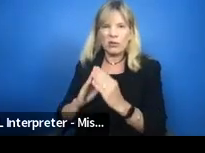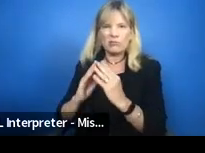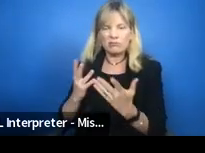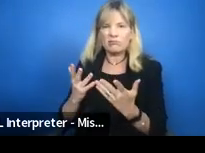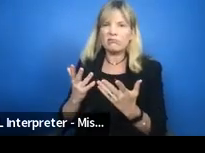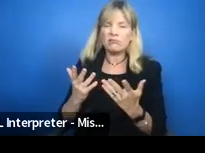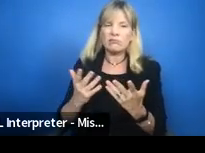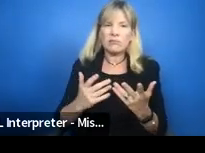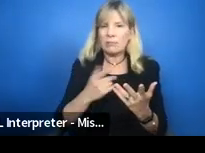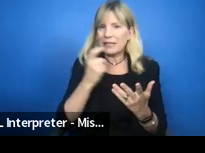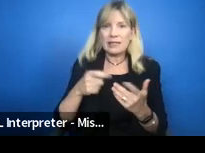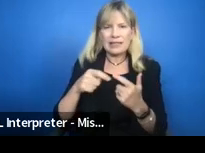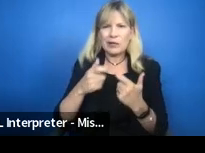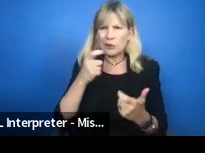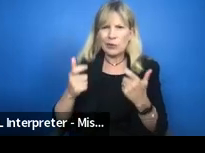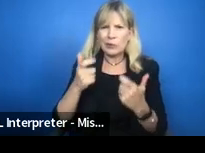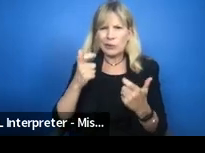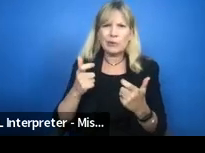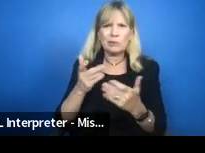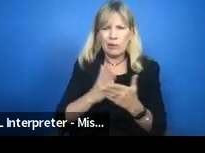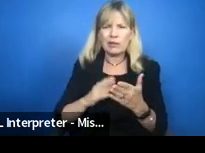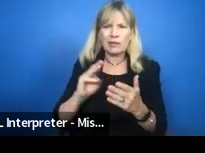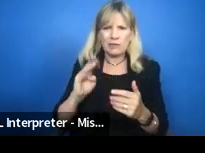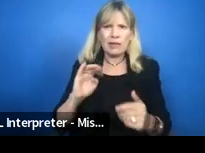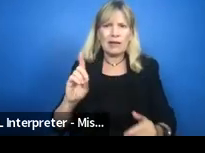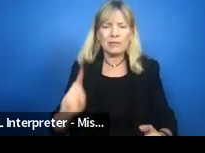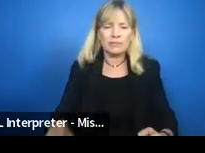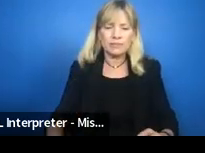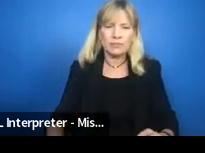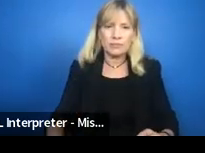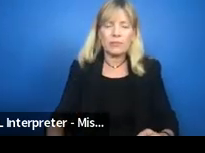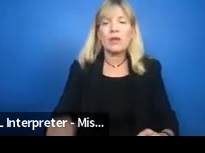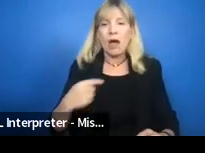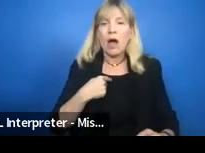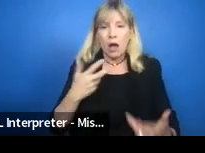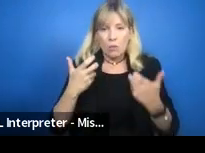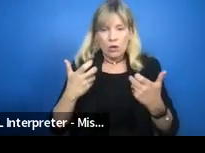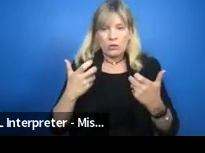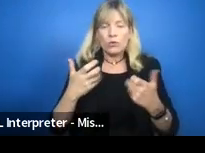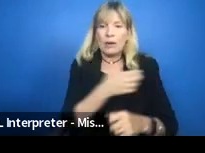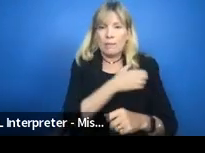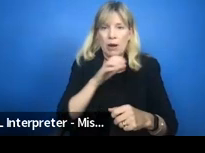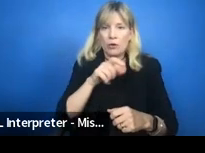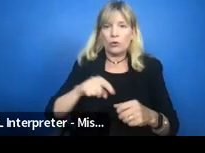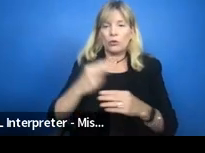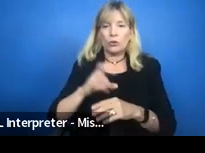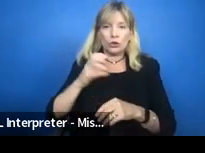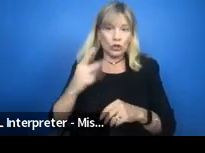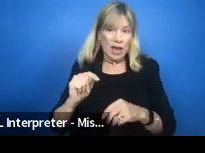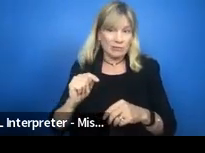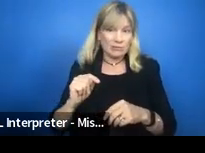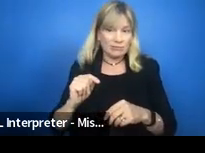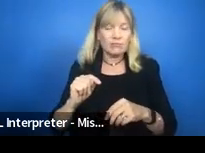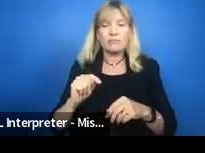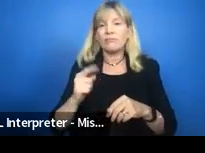the face of these huge changes to Medicaid. I do want to empower you all to use the chat box